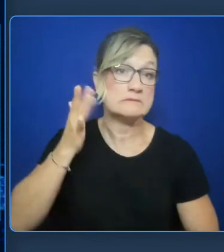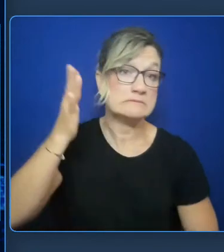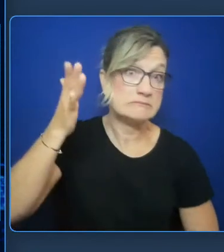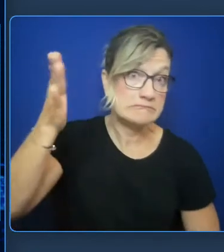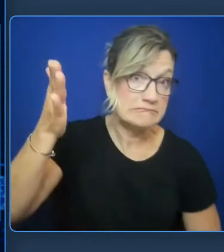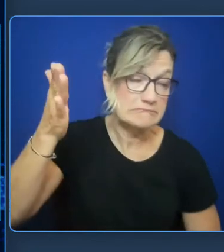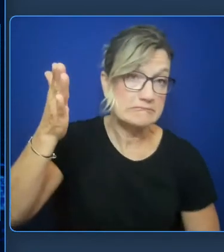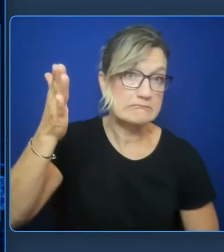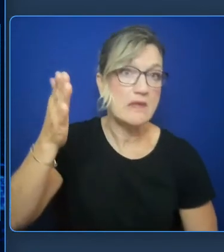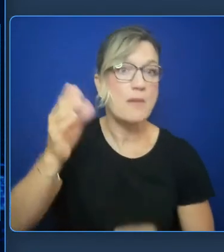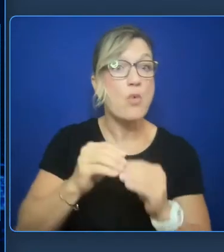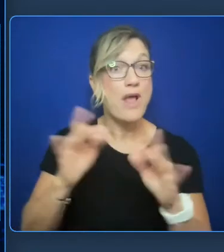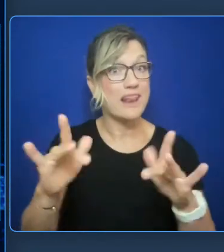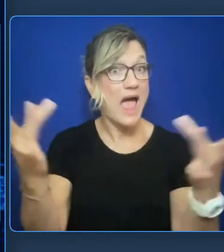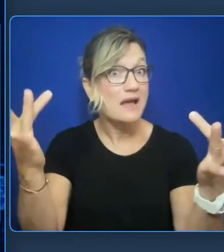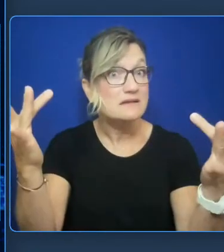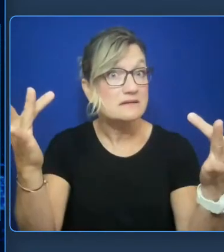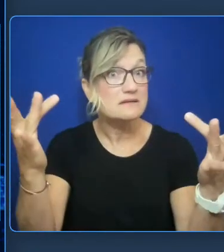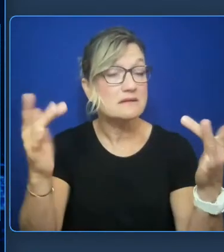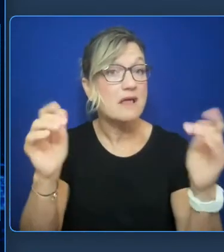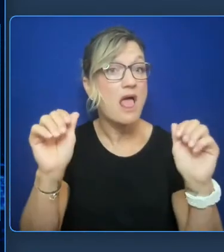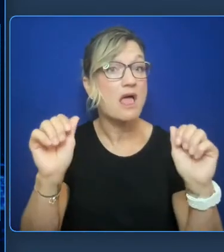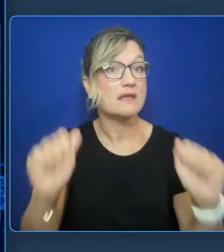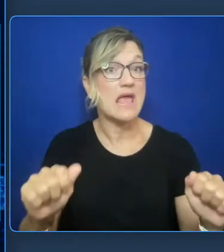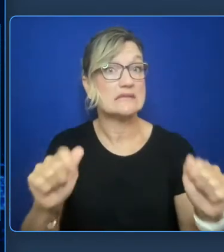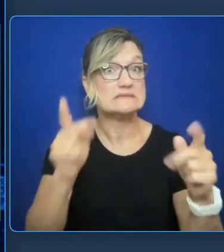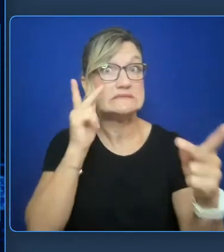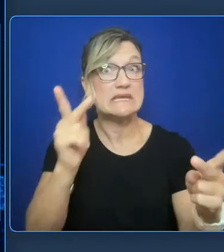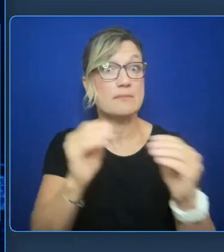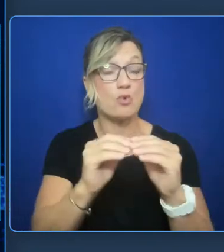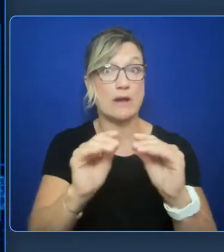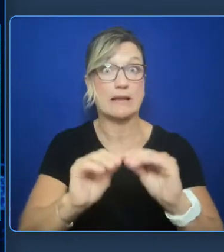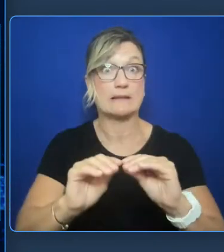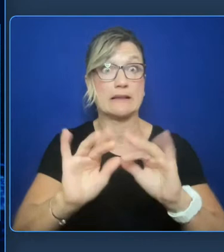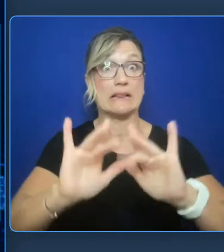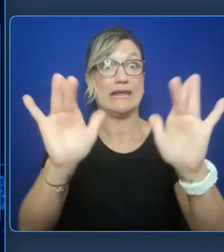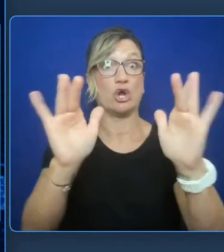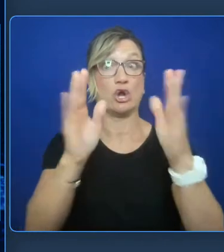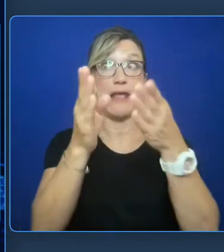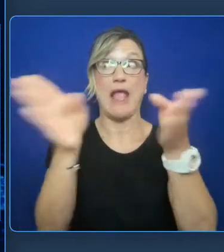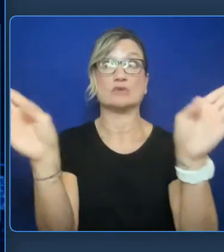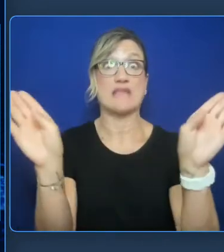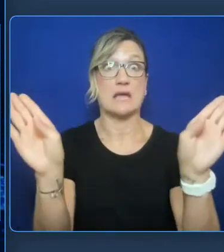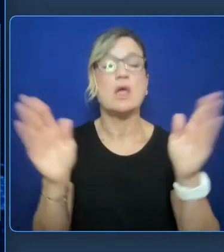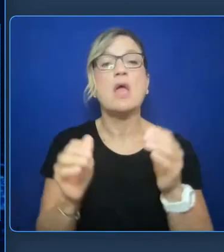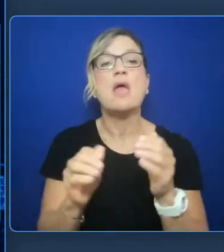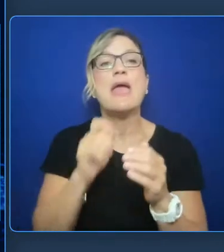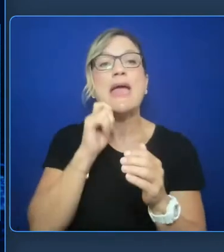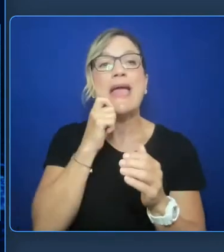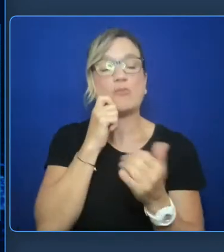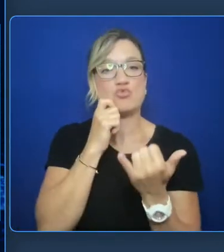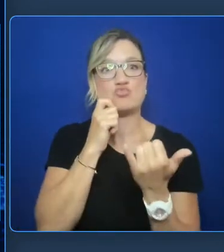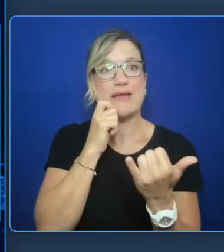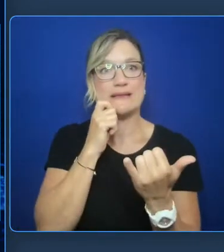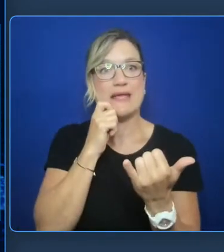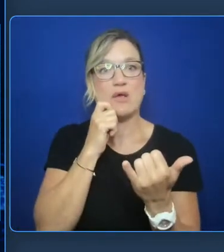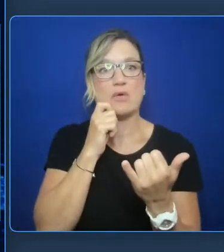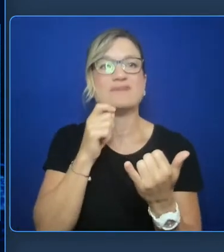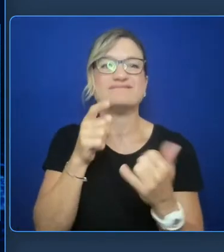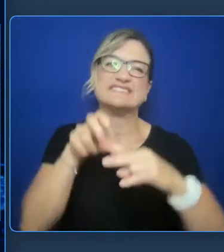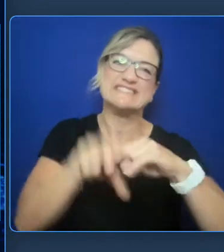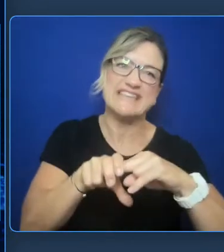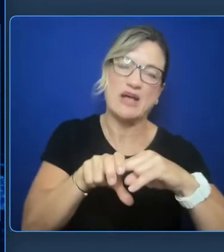future that are much lighter and allow you to see more clearly to the outside. Apple, most of their guidance right now is to sit